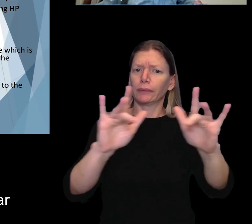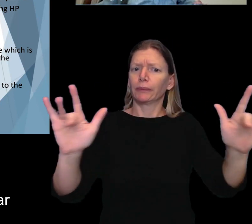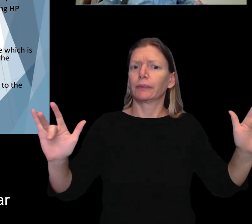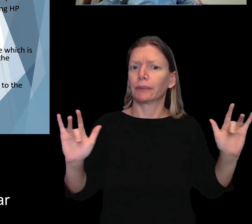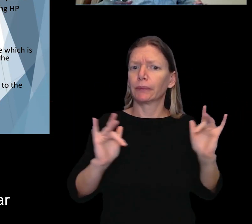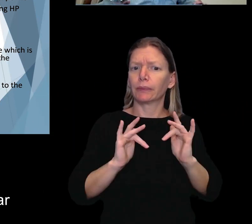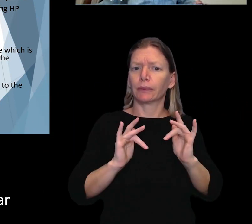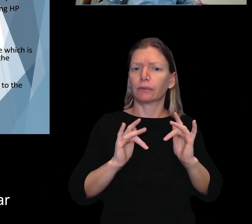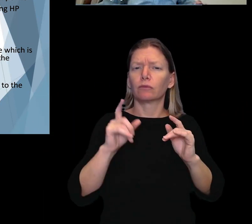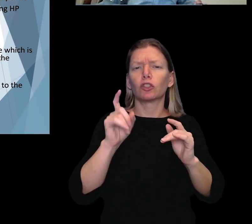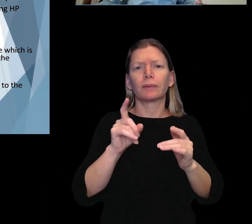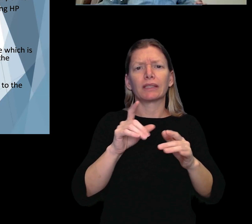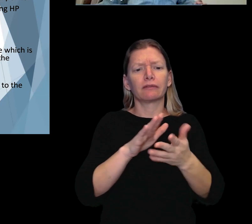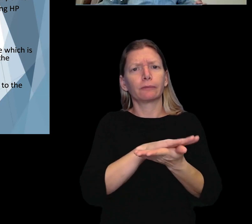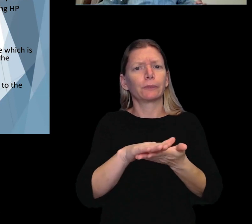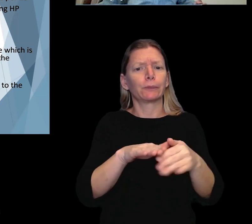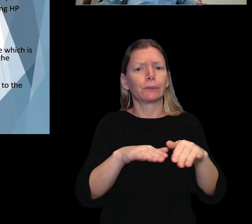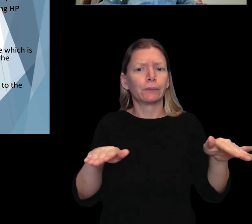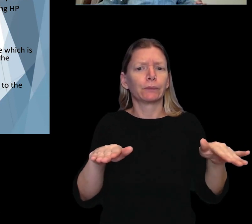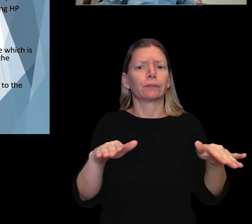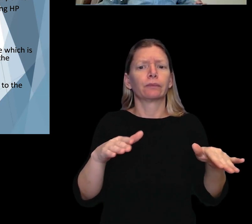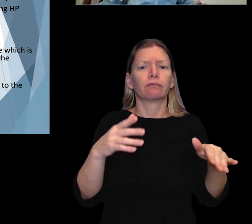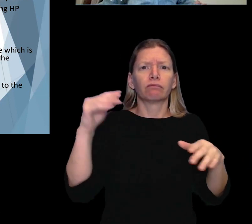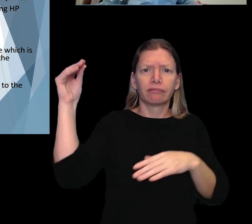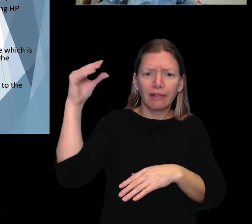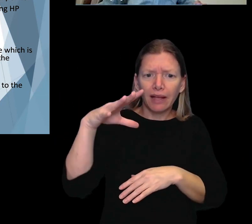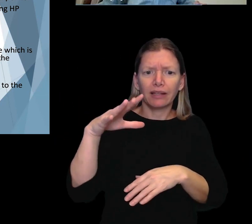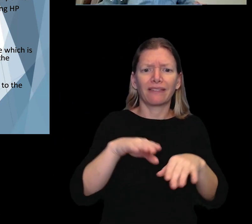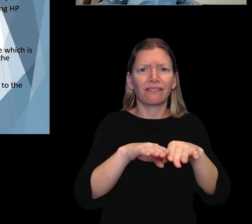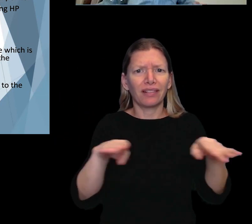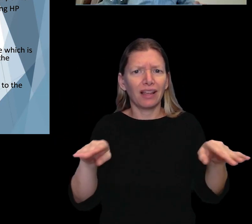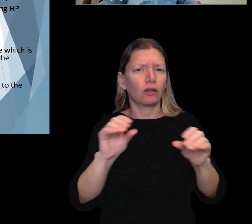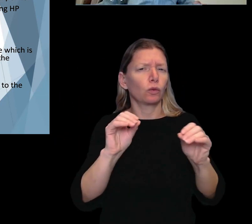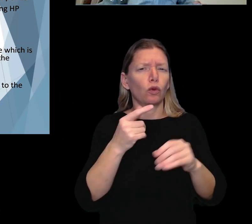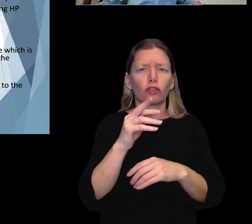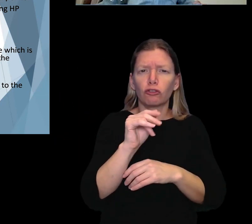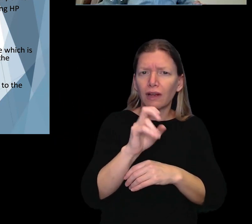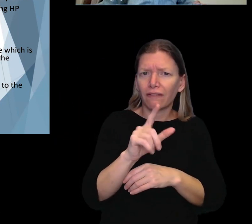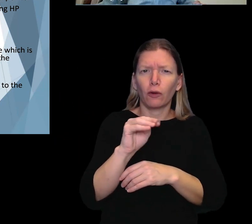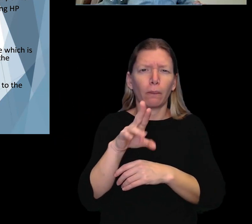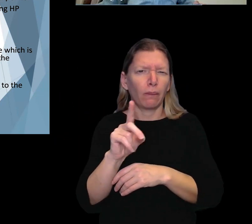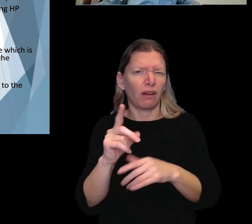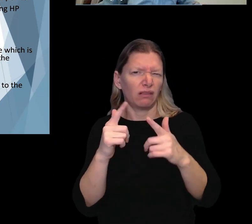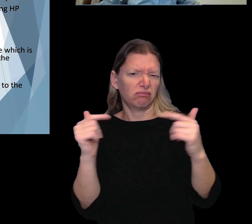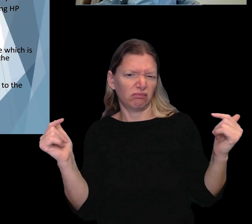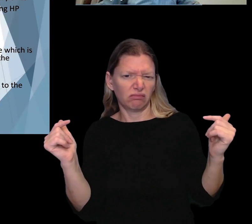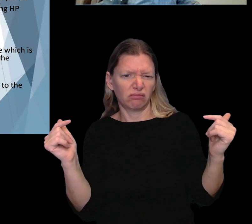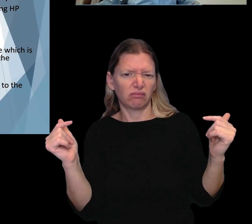parking area should be clear and reasonably lit, flat, clear of gravel, mud, etc.